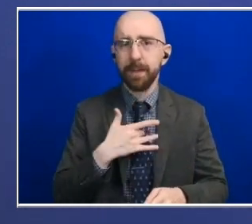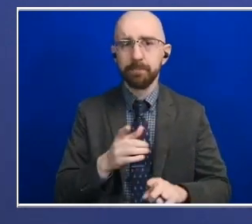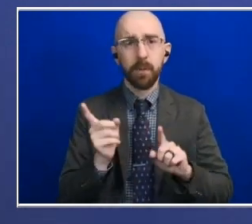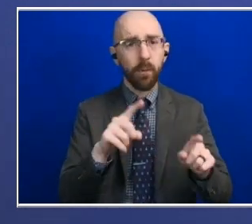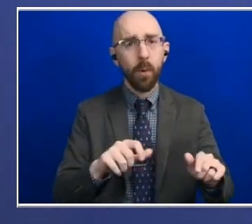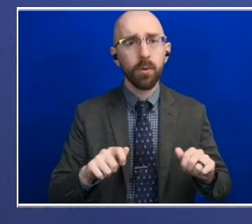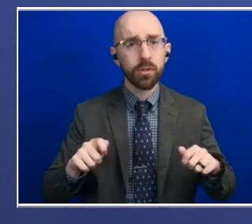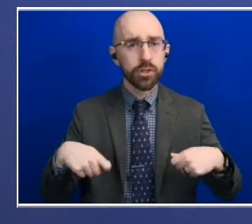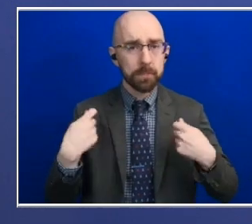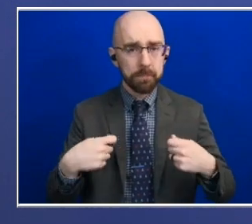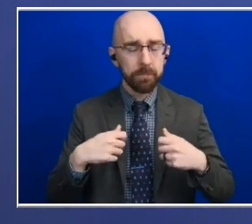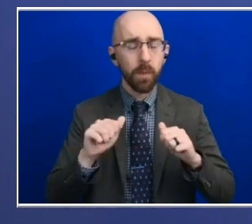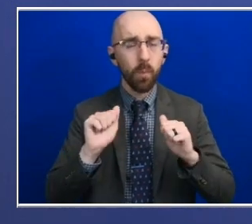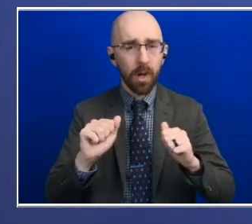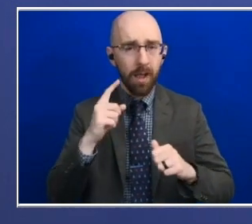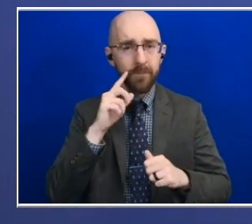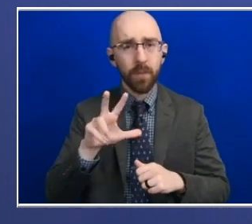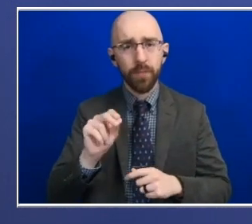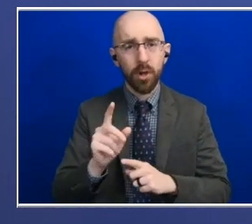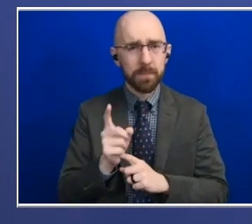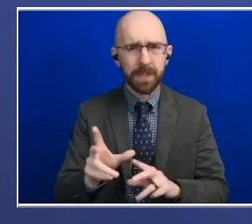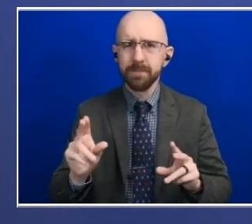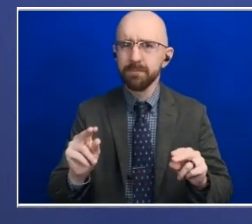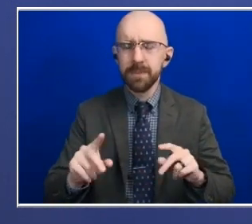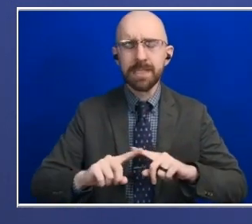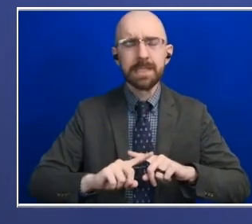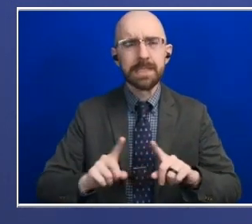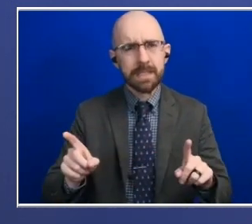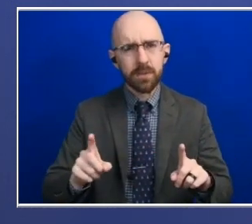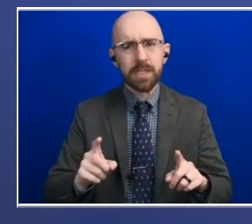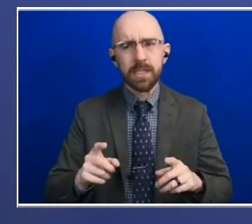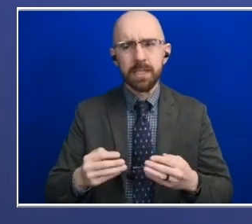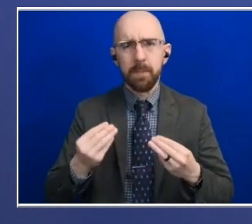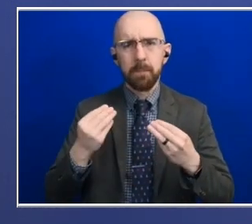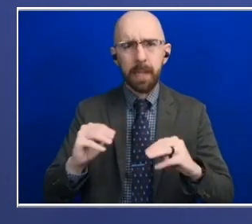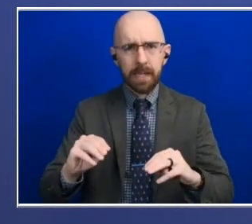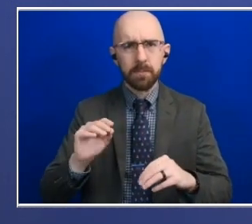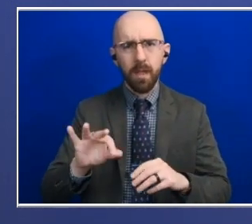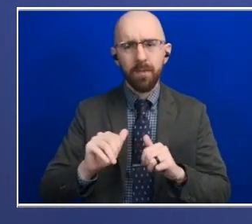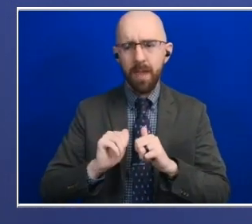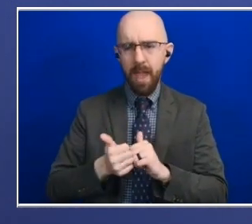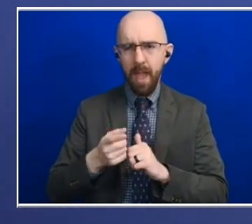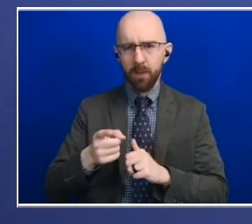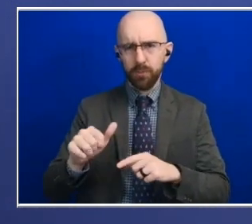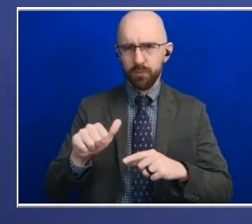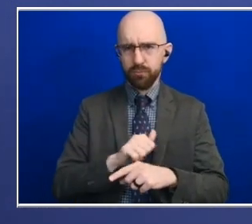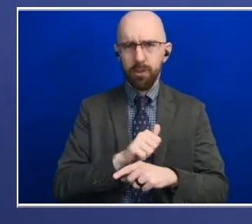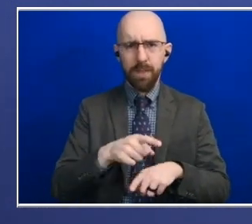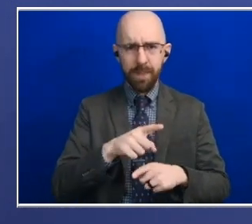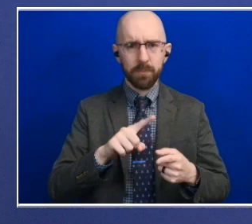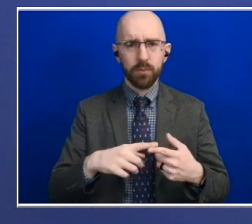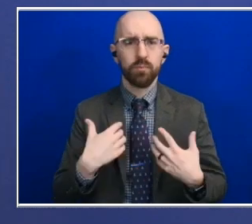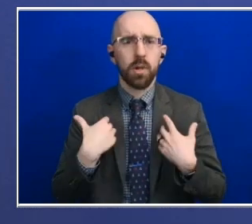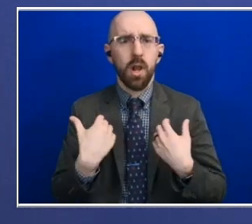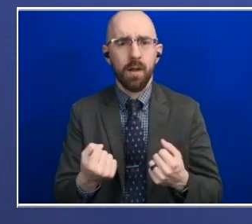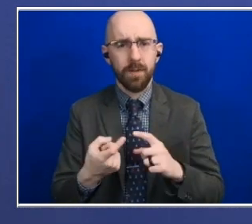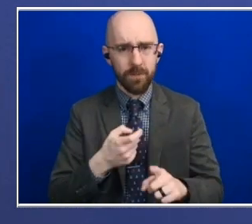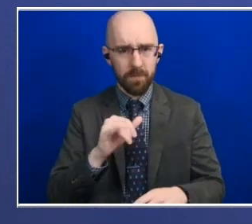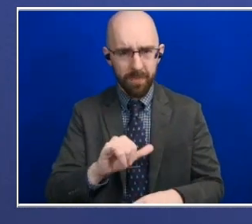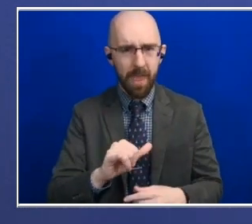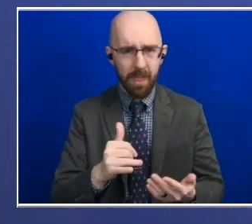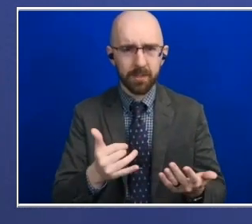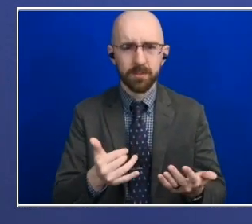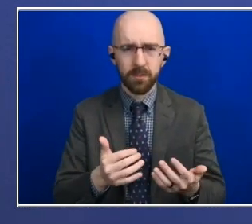30 minutes. It's a different mechanism of how you train somebody to recover from that, and so I'm excited about